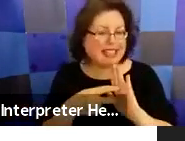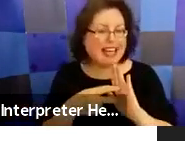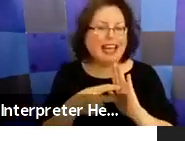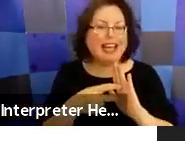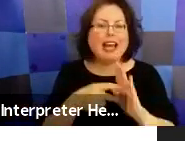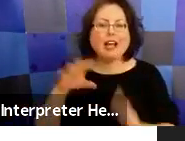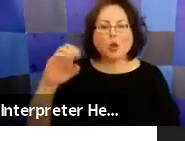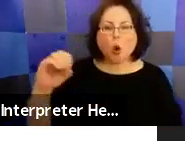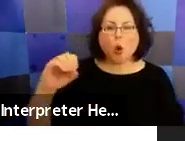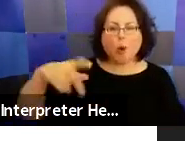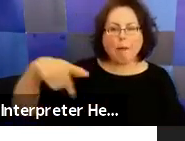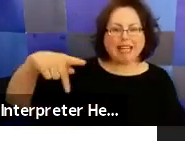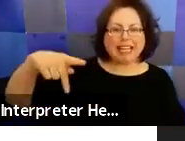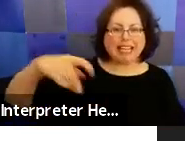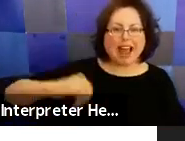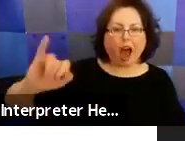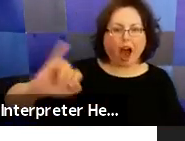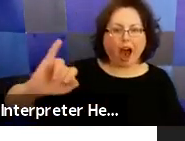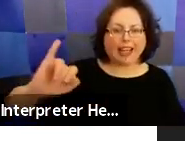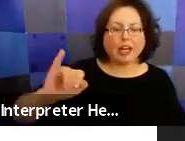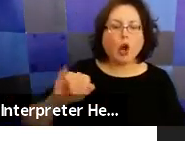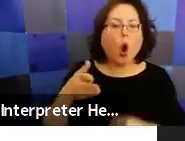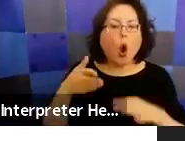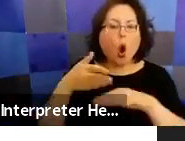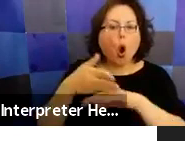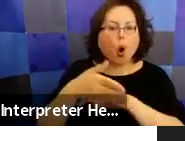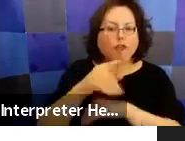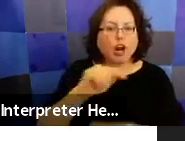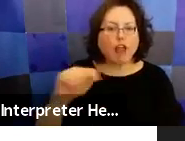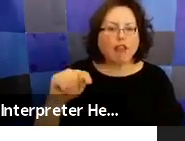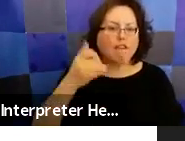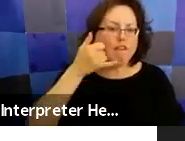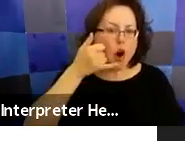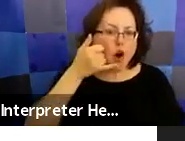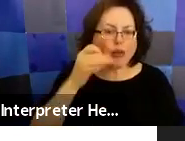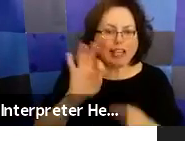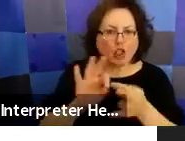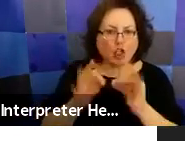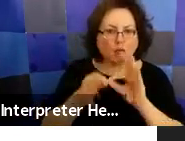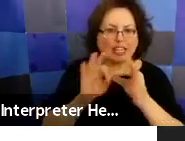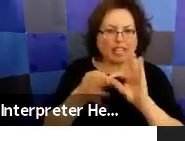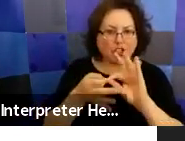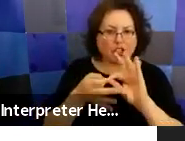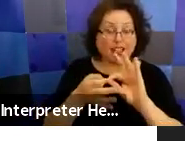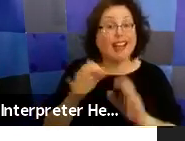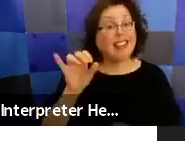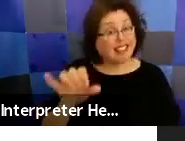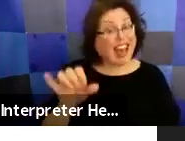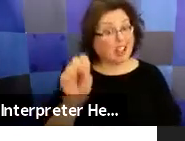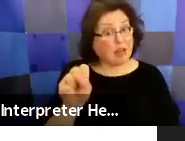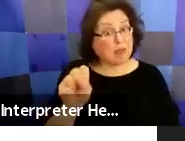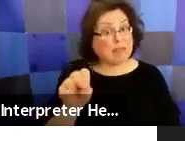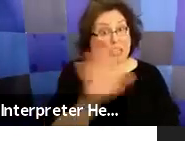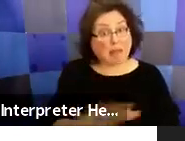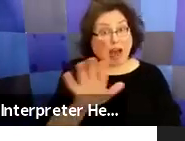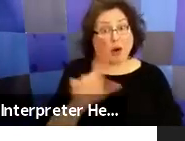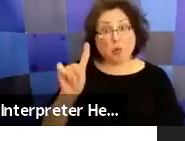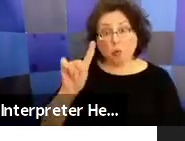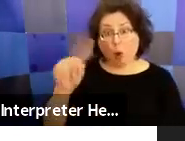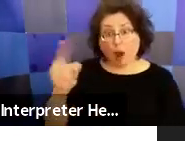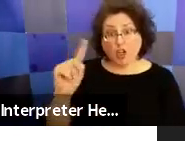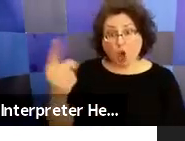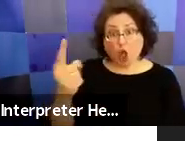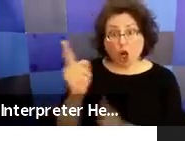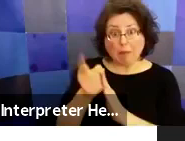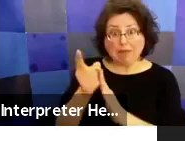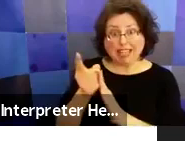as OPI, which stands for over the phone interpretation. And that can range anywhere from about $1 a minute to $2